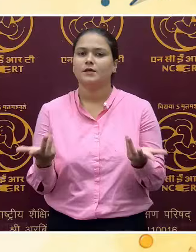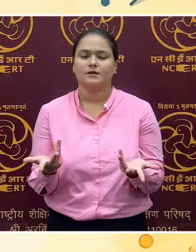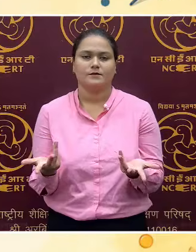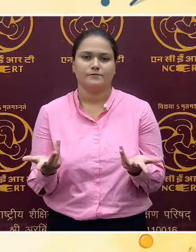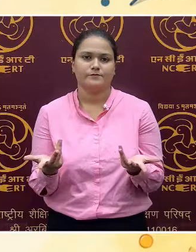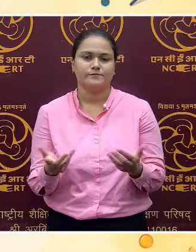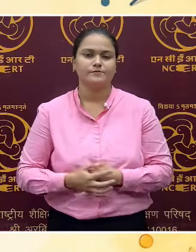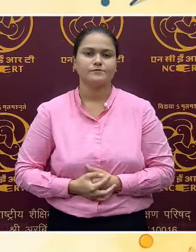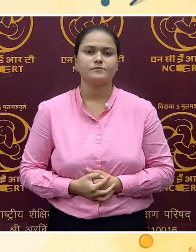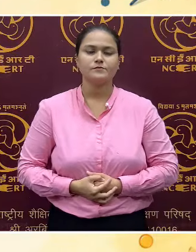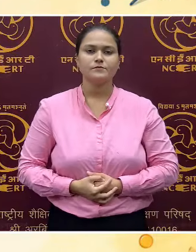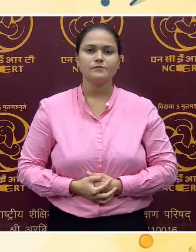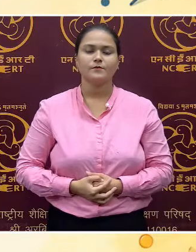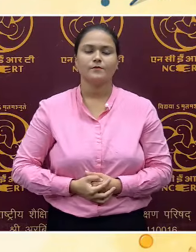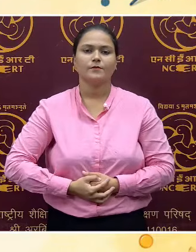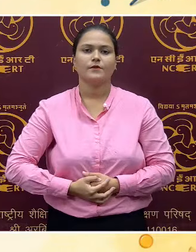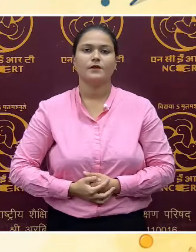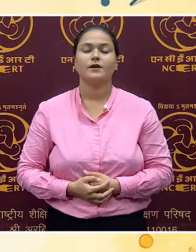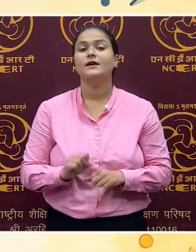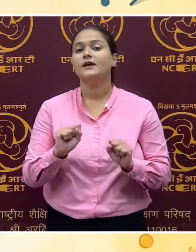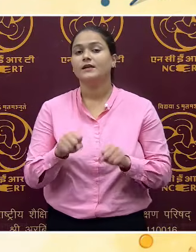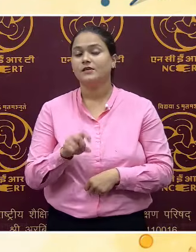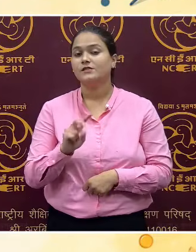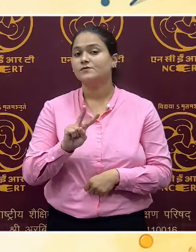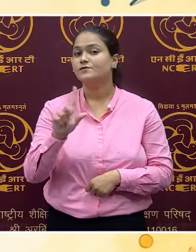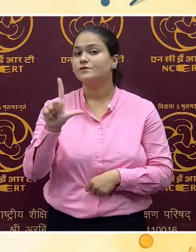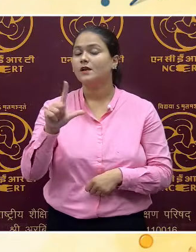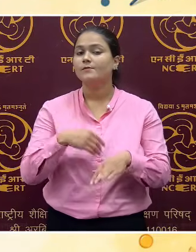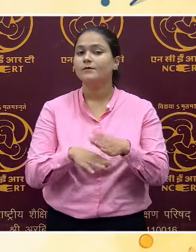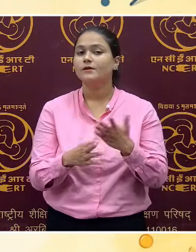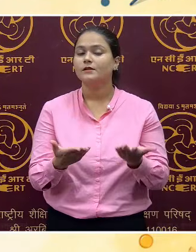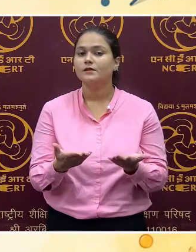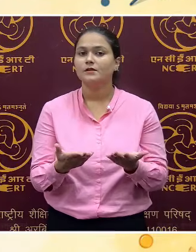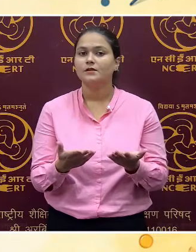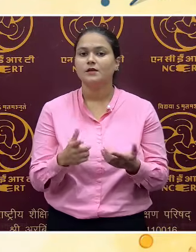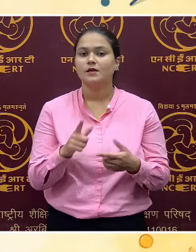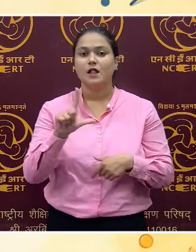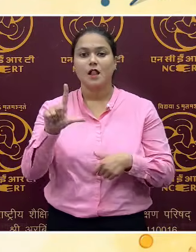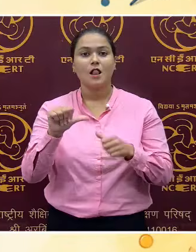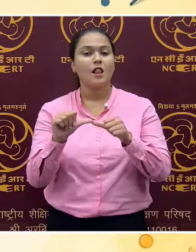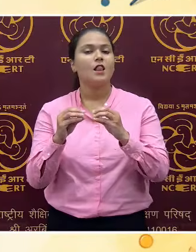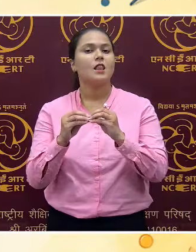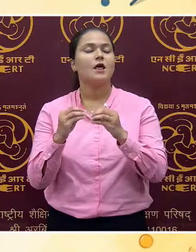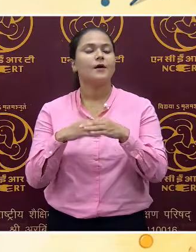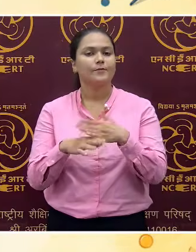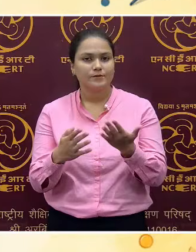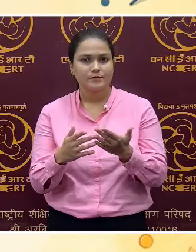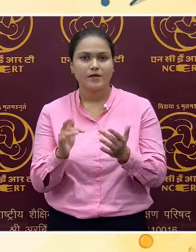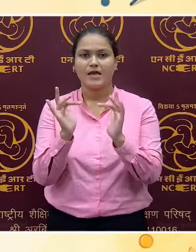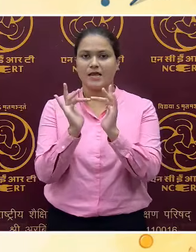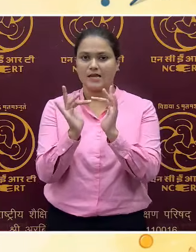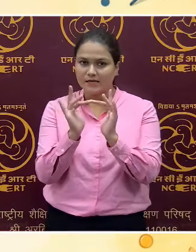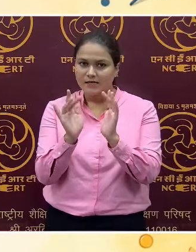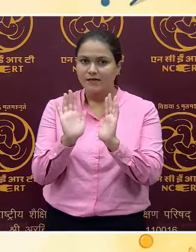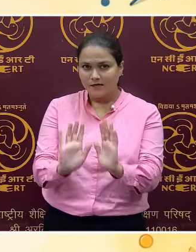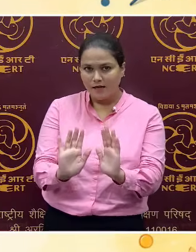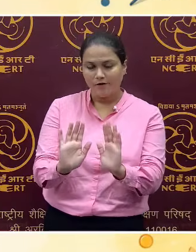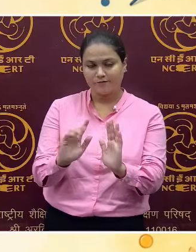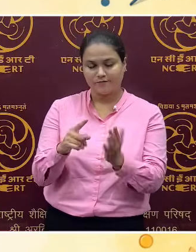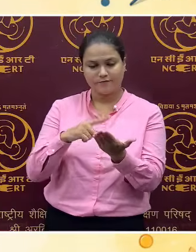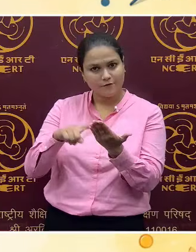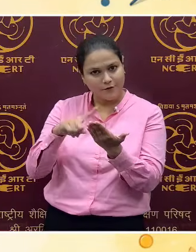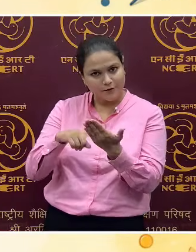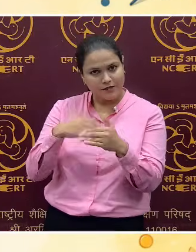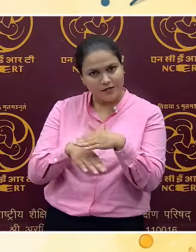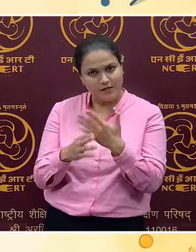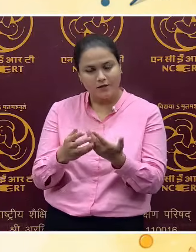labs? So, of course, virtual labs are labs in the virtual world, like you have real workshops in the